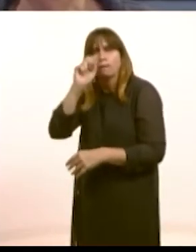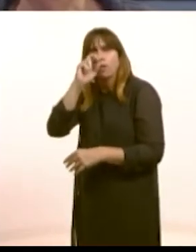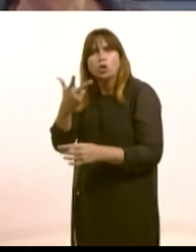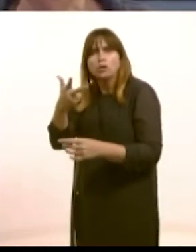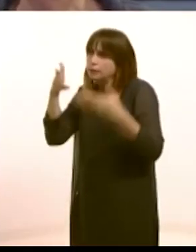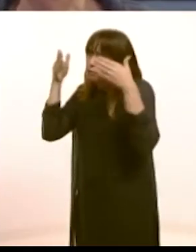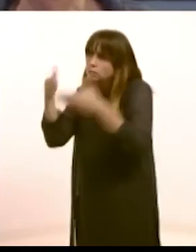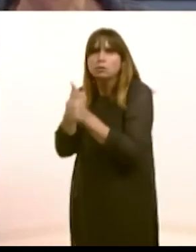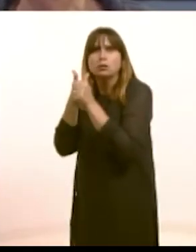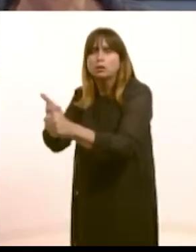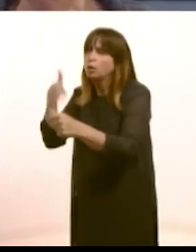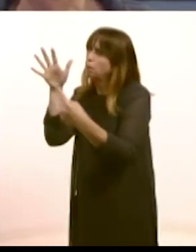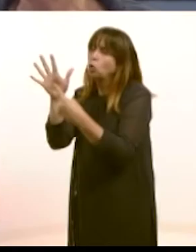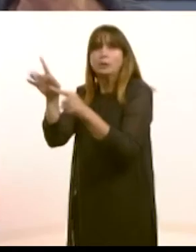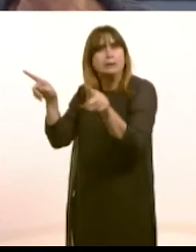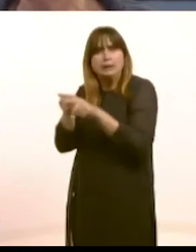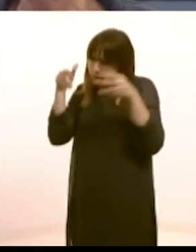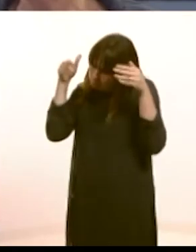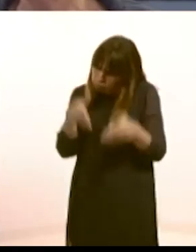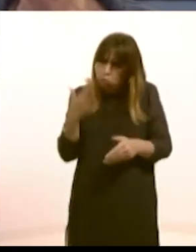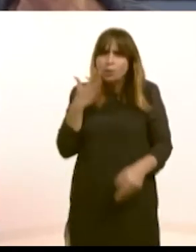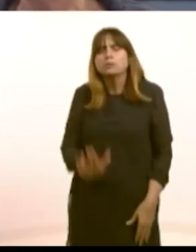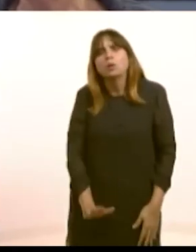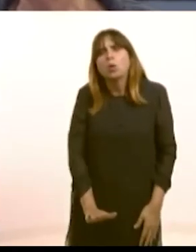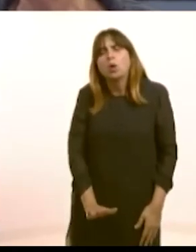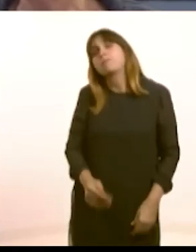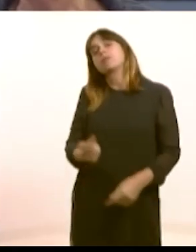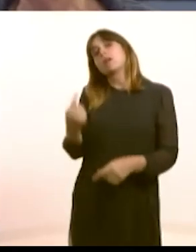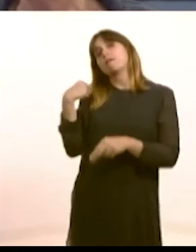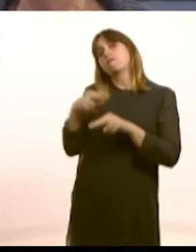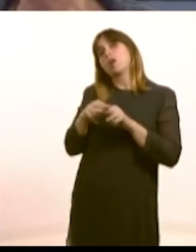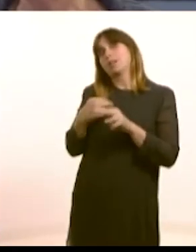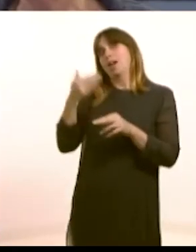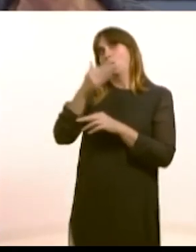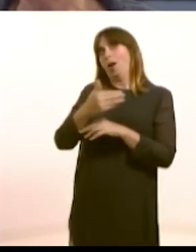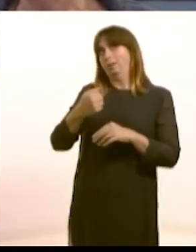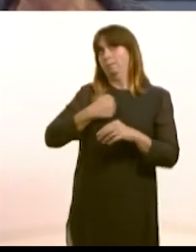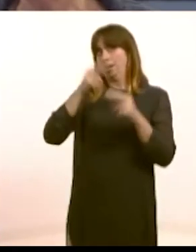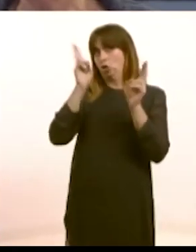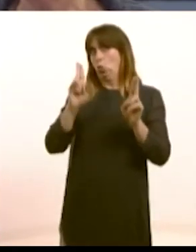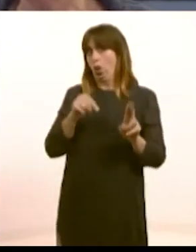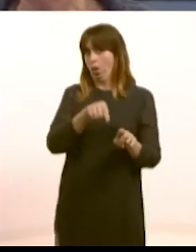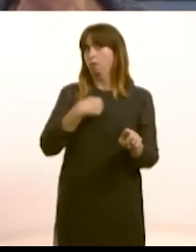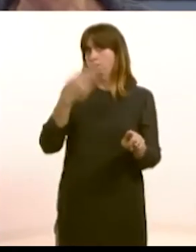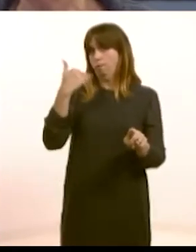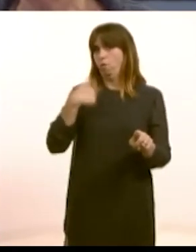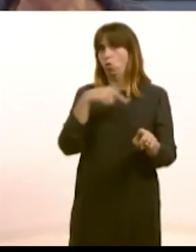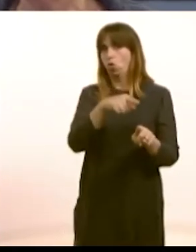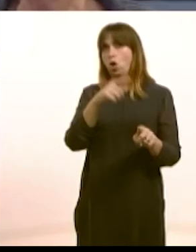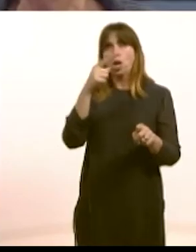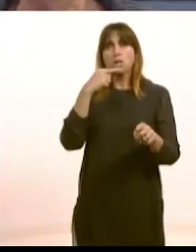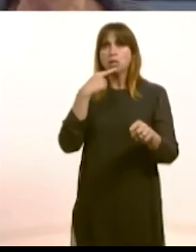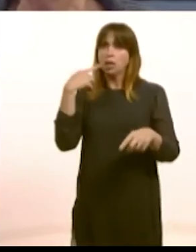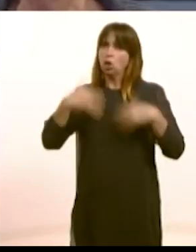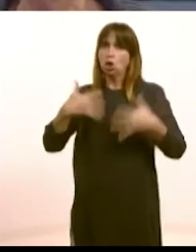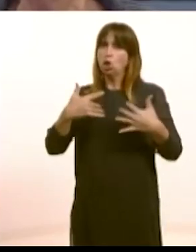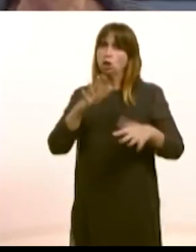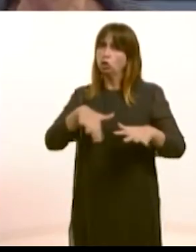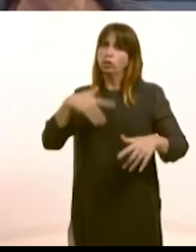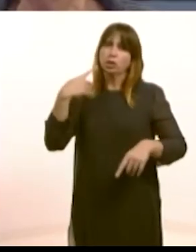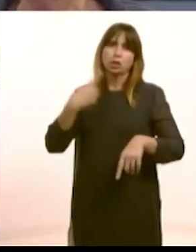early years. I visited my old school last Friday, and I was told that the rates of self-harm are going through the